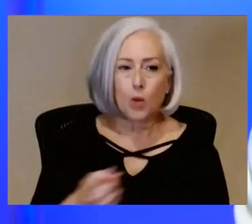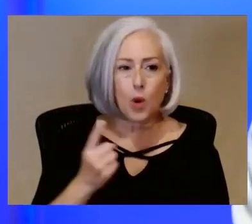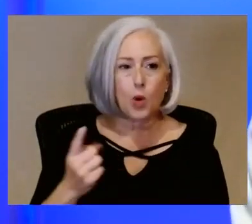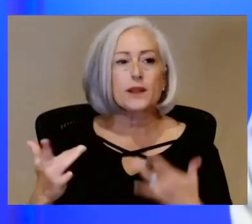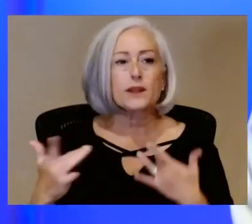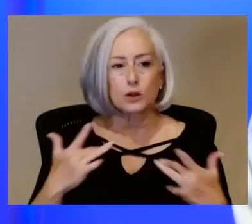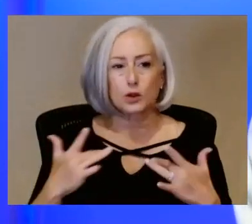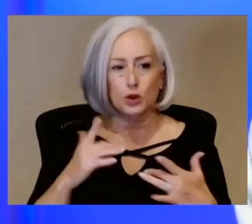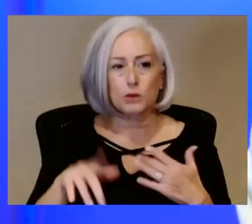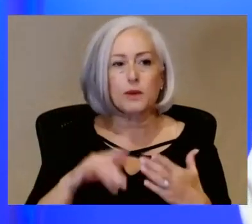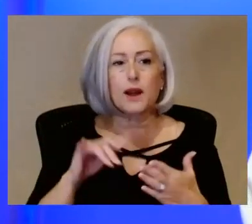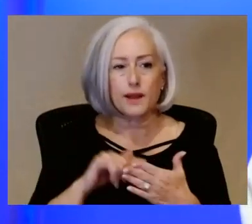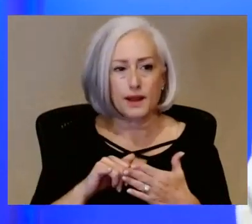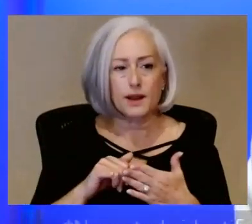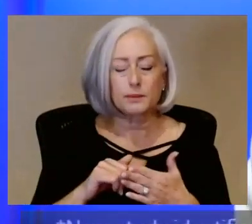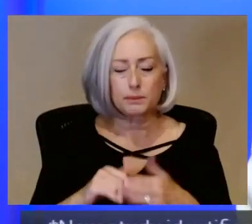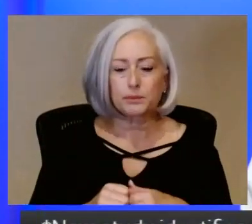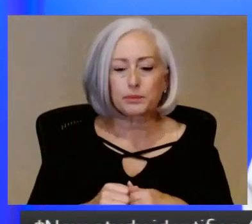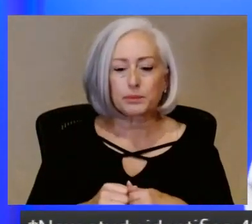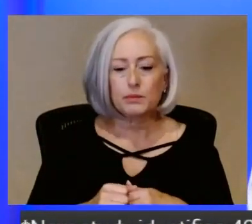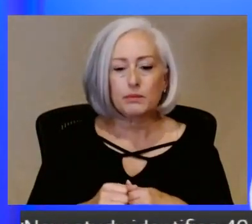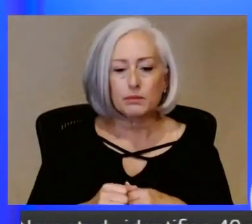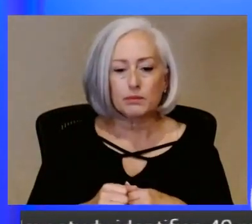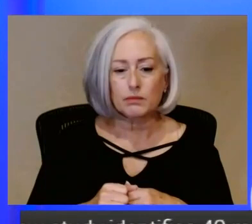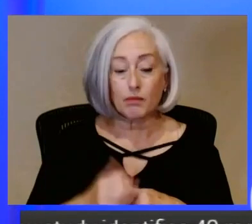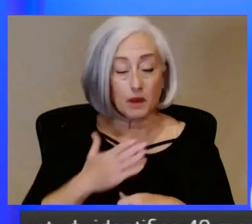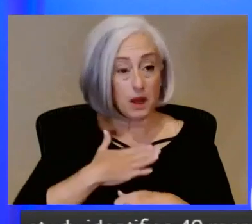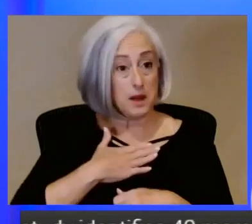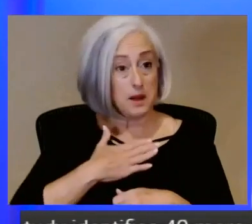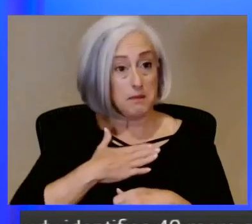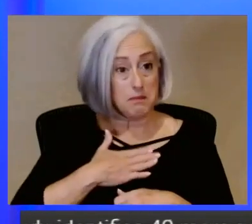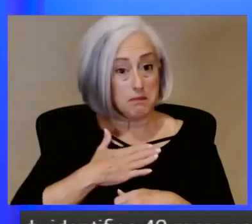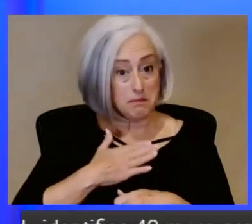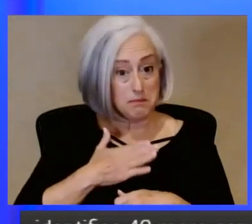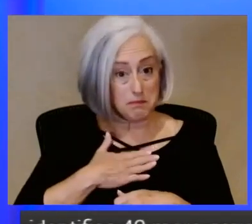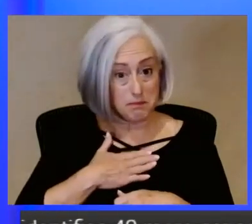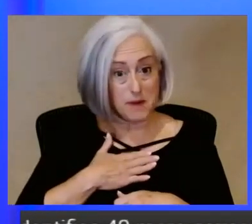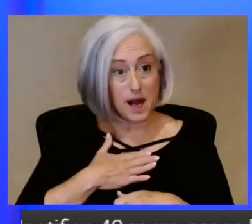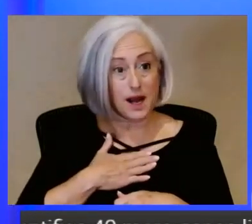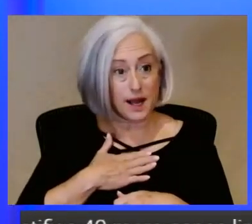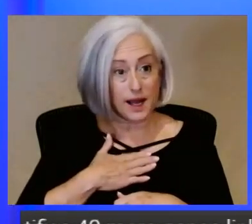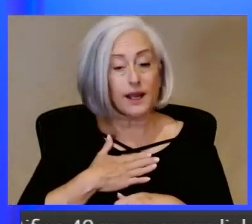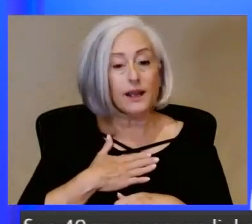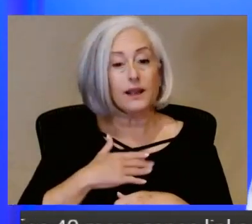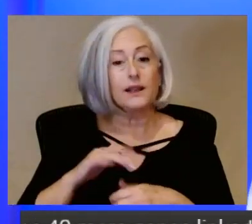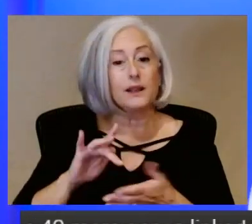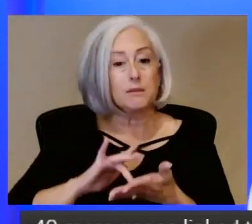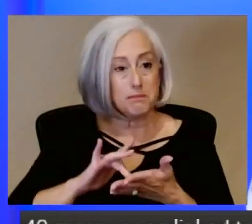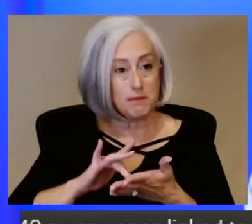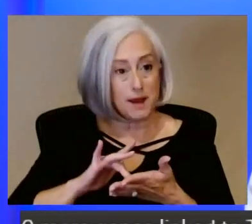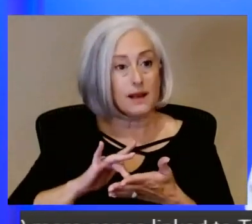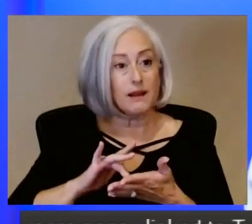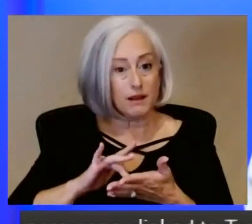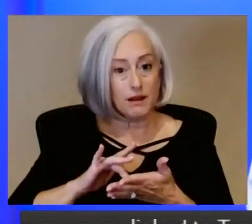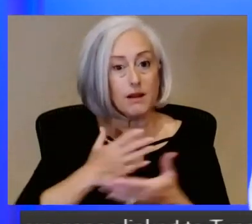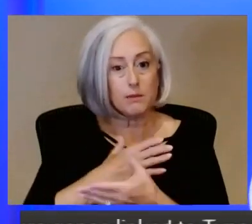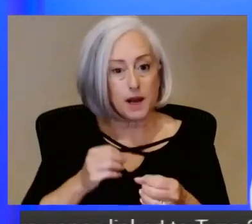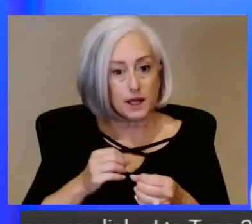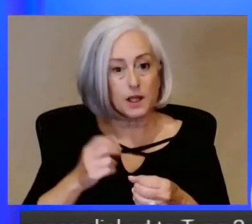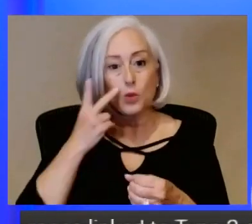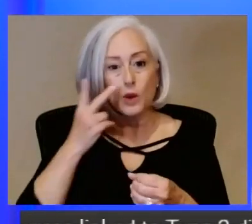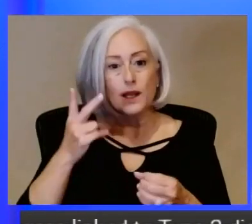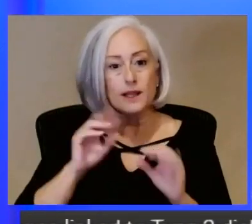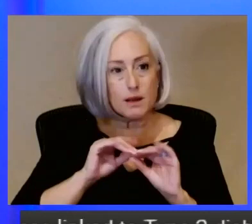right now, in my practice, my ID practice, we know that there is an epidemic of syphilis going on out there.